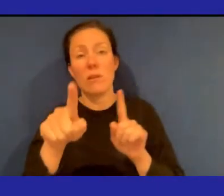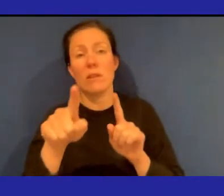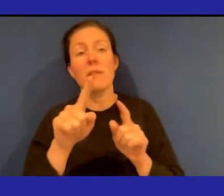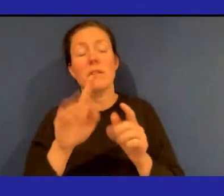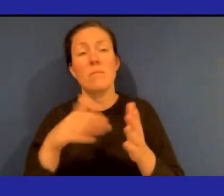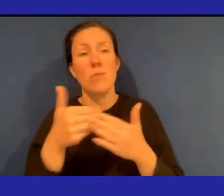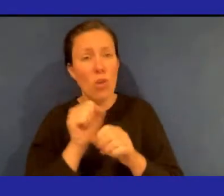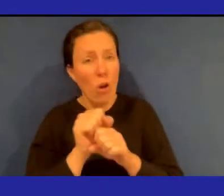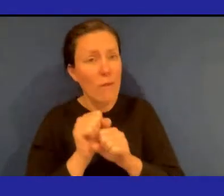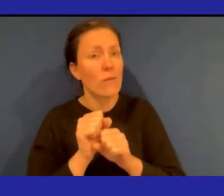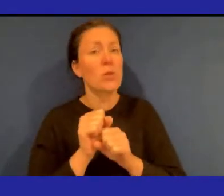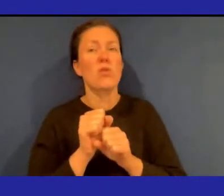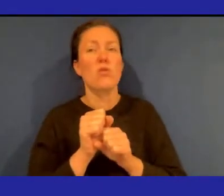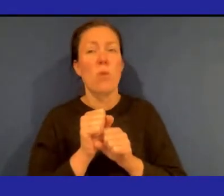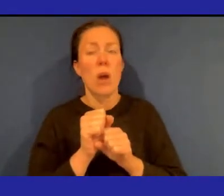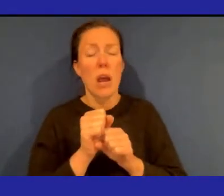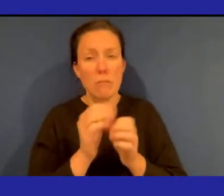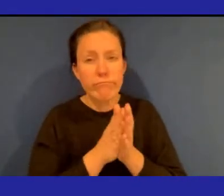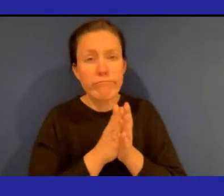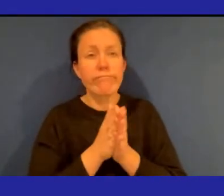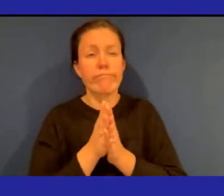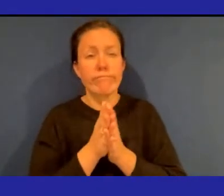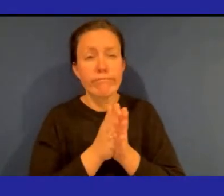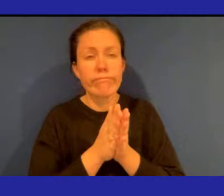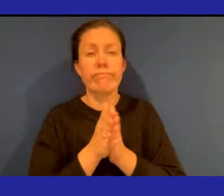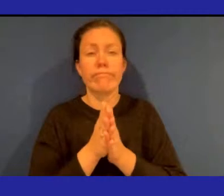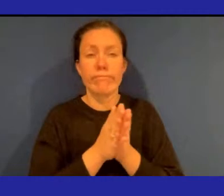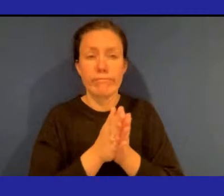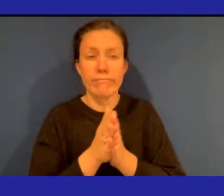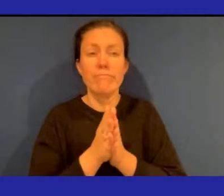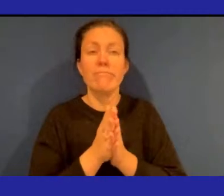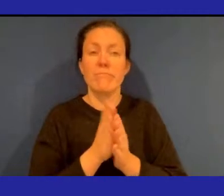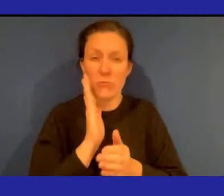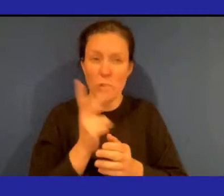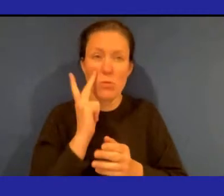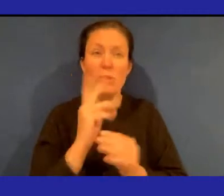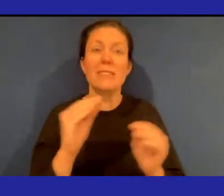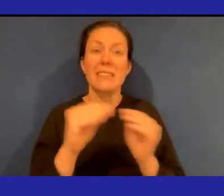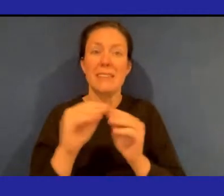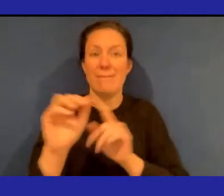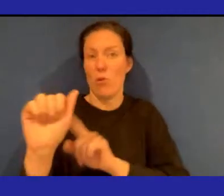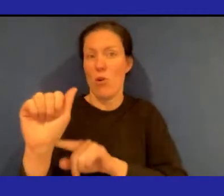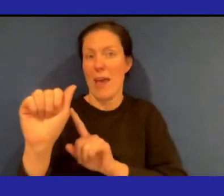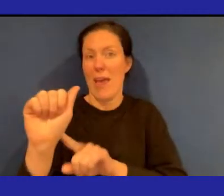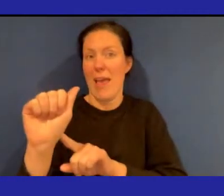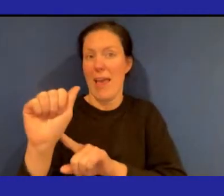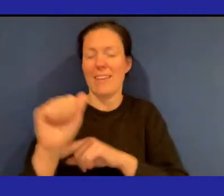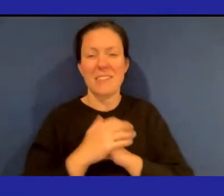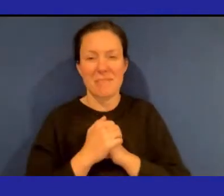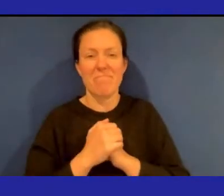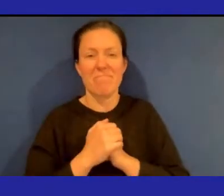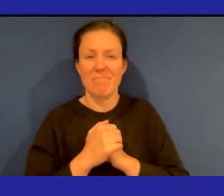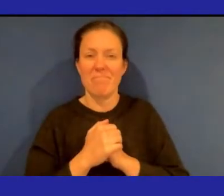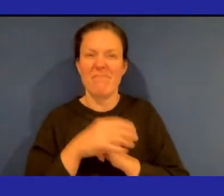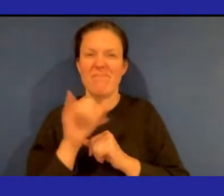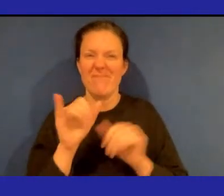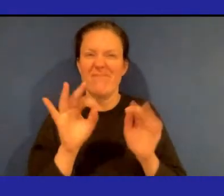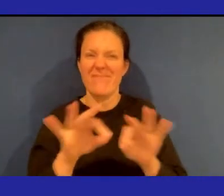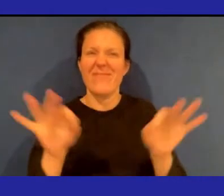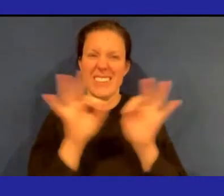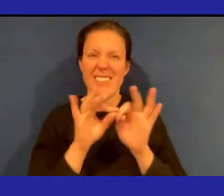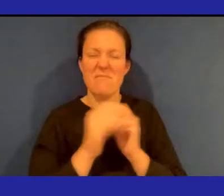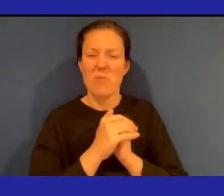care, I know we going to keep A's coming. So that is so important, and I'm looking forward to